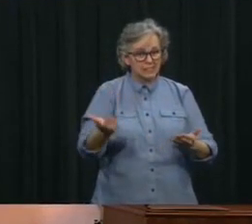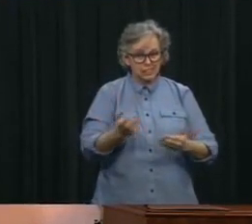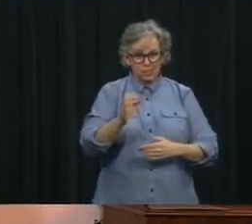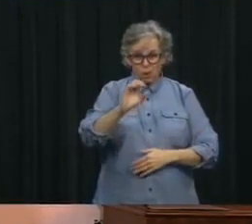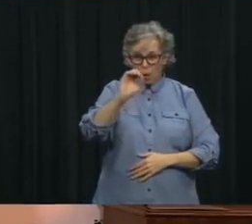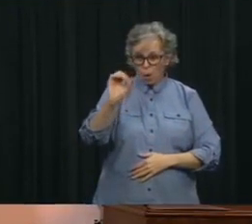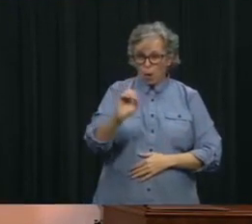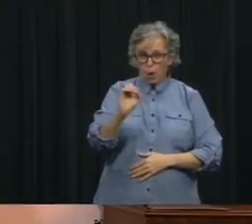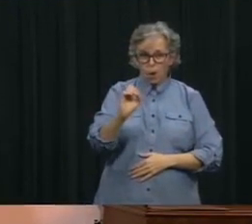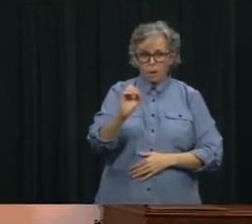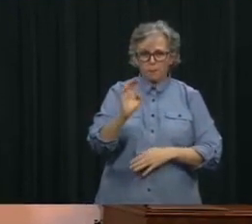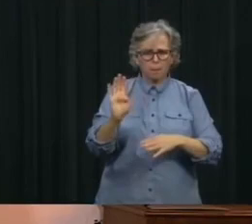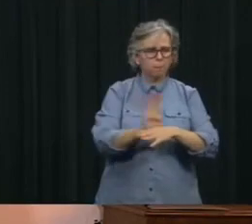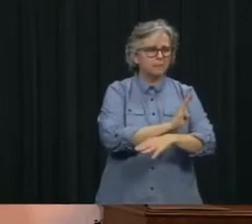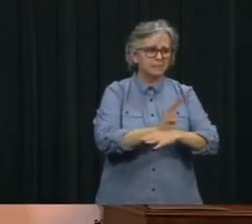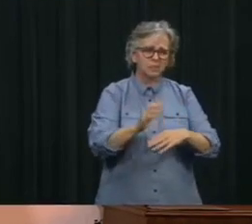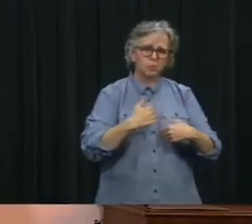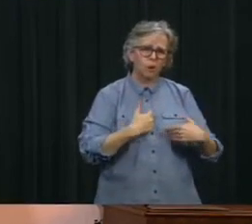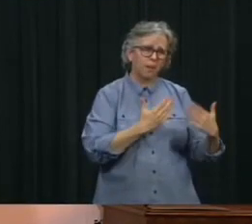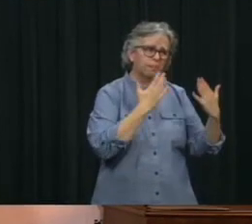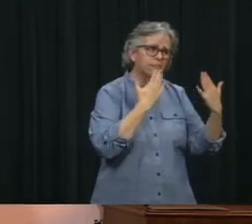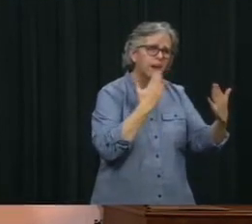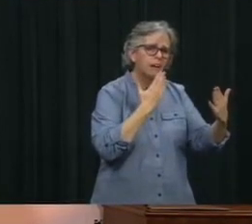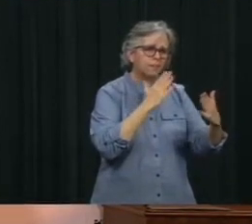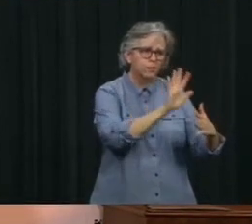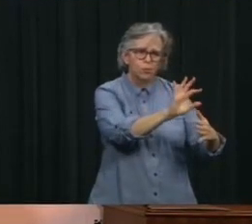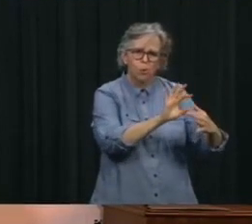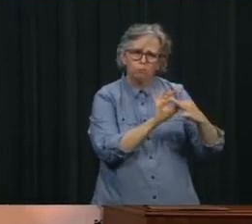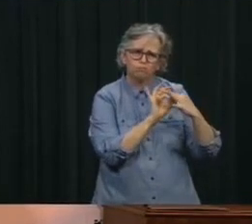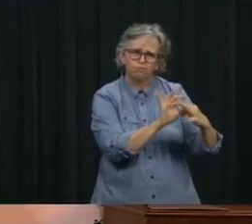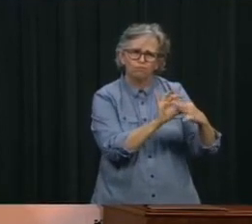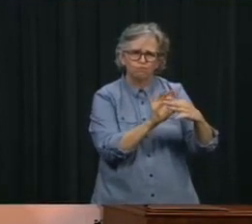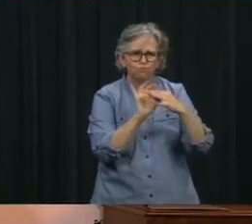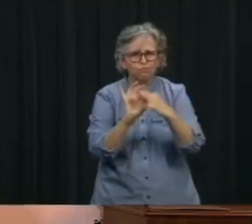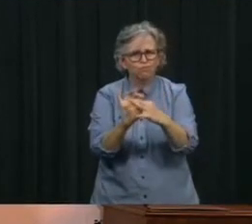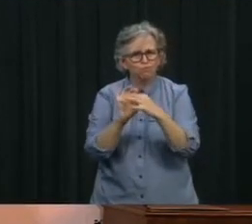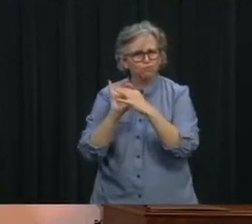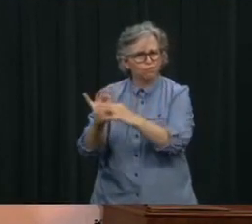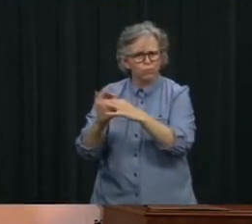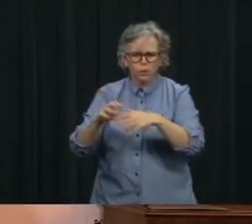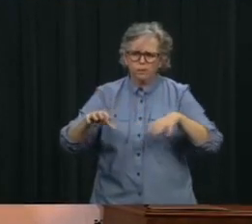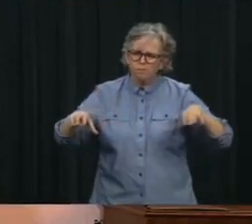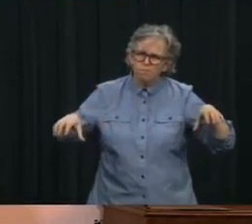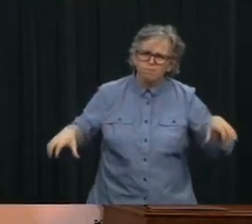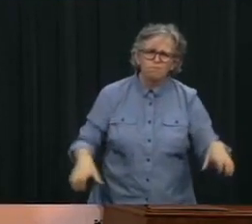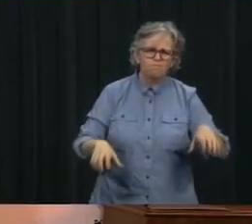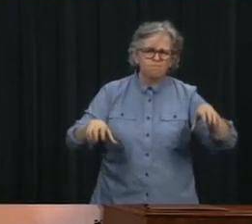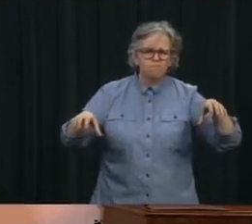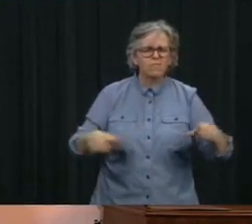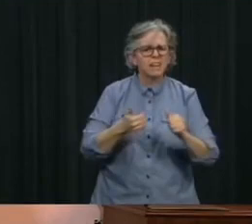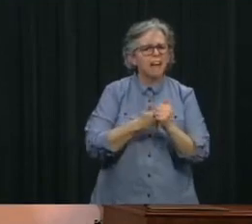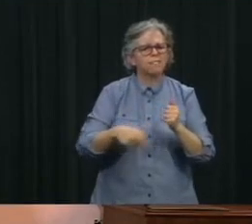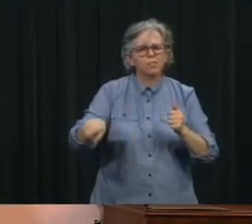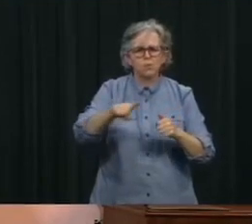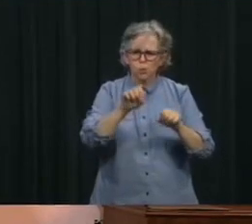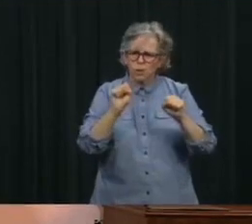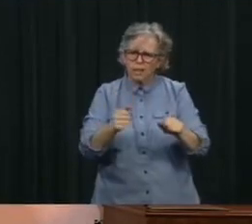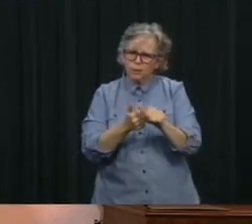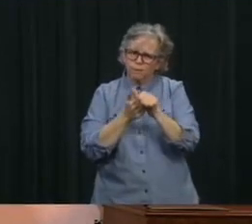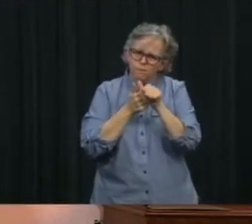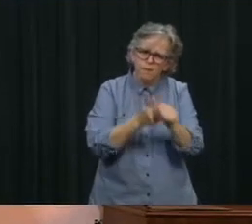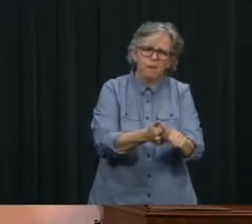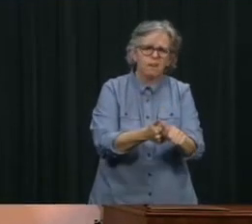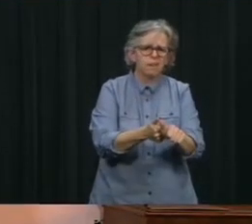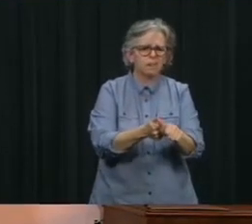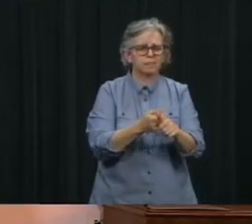that have gone out of their way, that have done everything they could to comply with the best safety